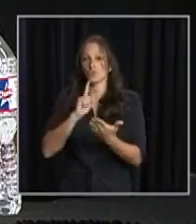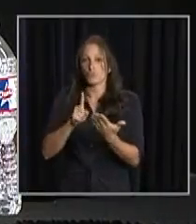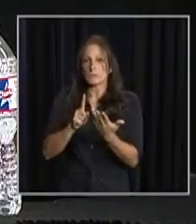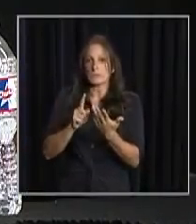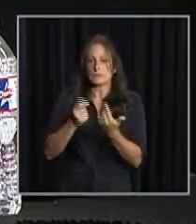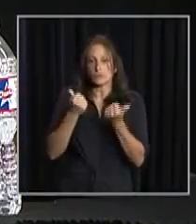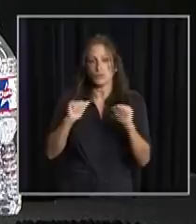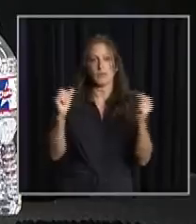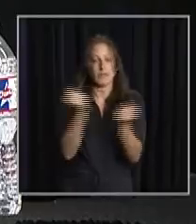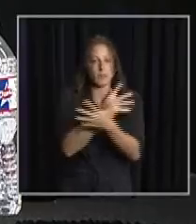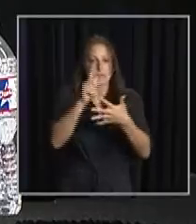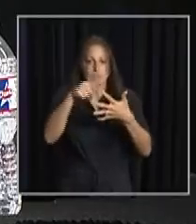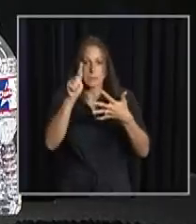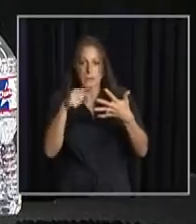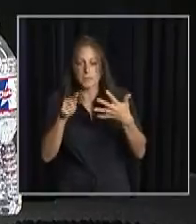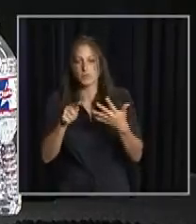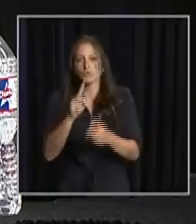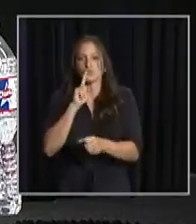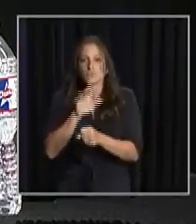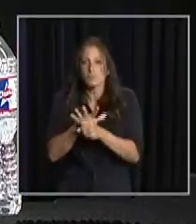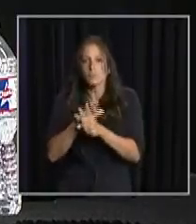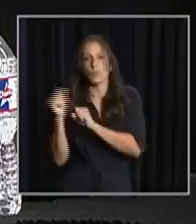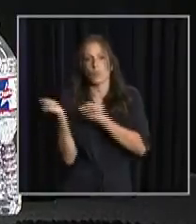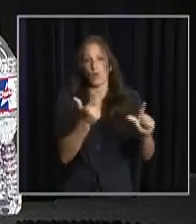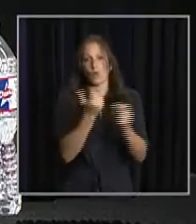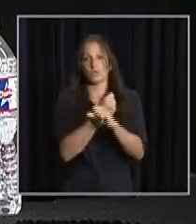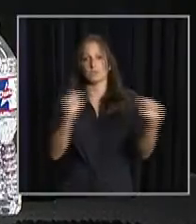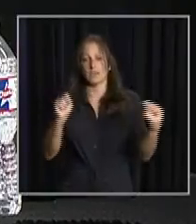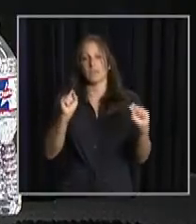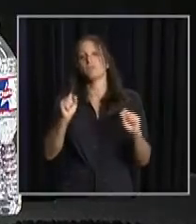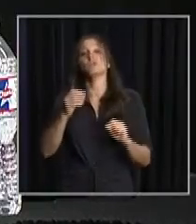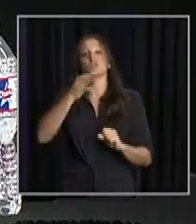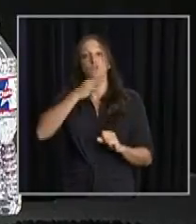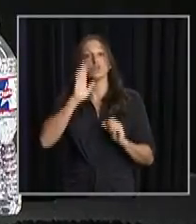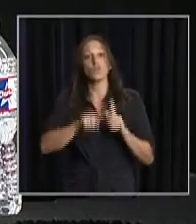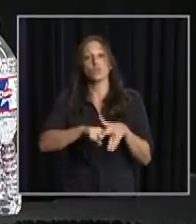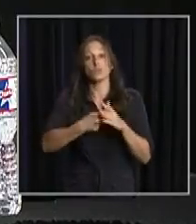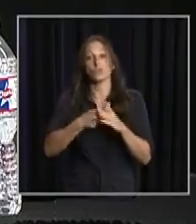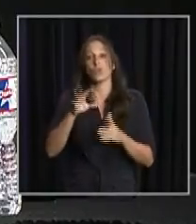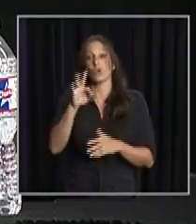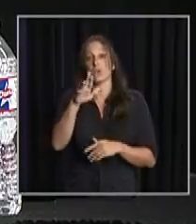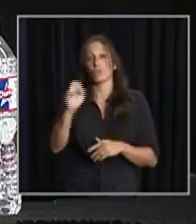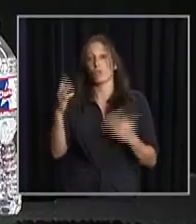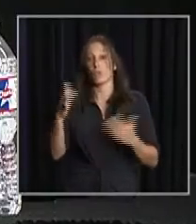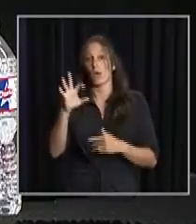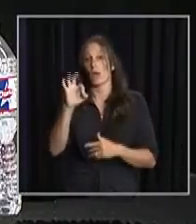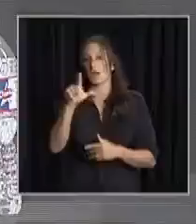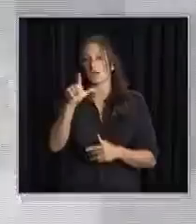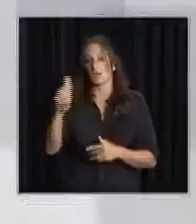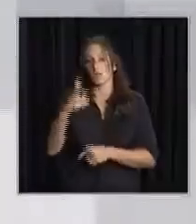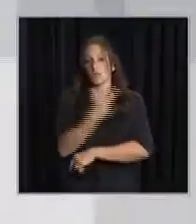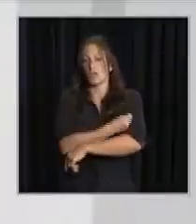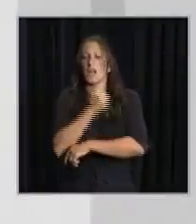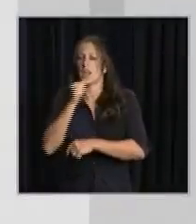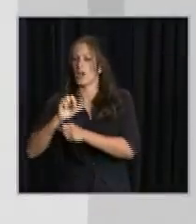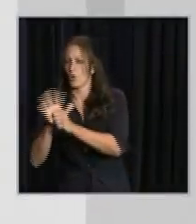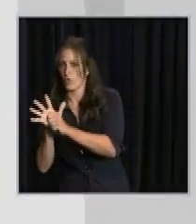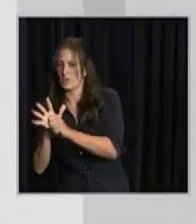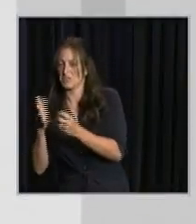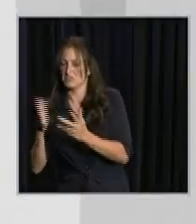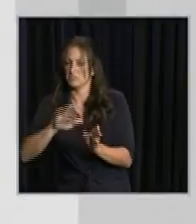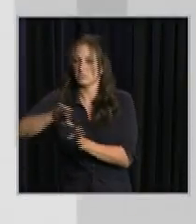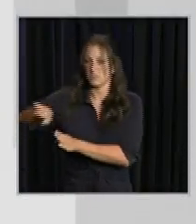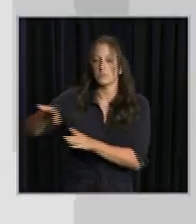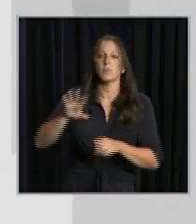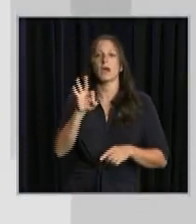safe. We will start the free flu shots, not the COVID, flu shots, as we're entering flu season. I got